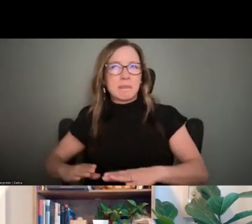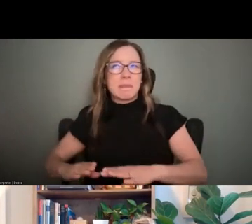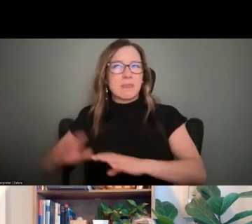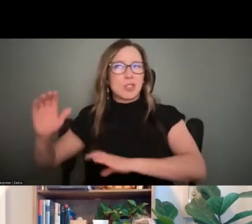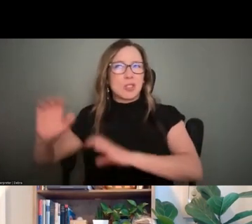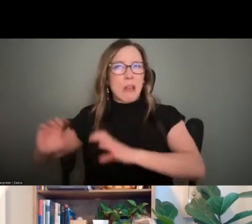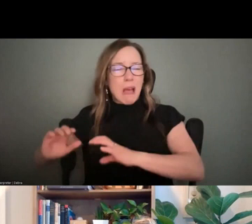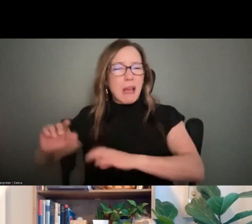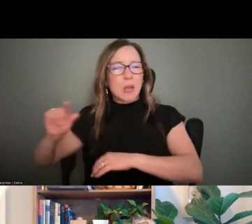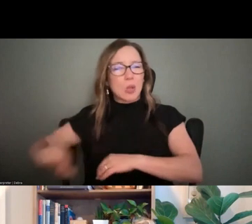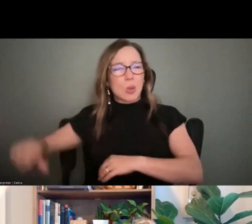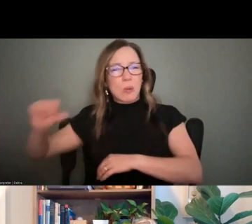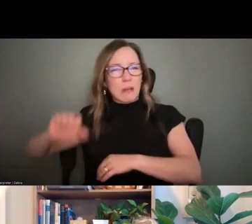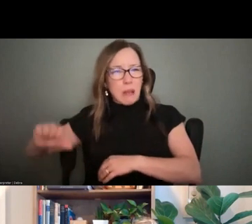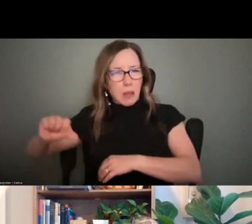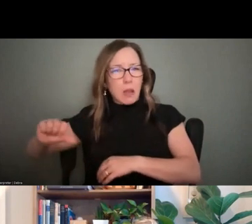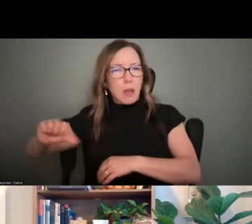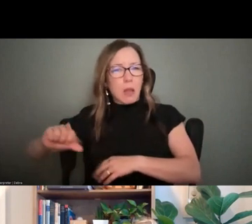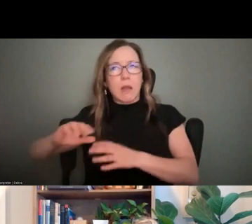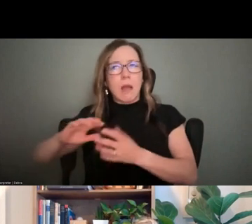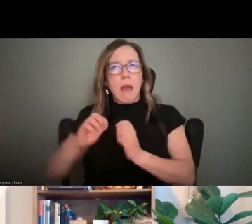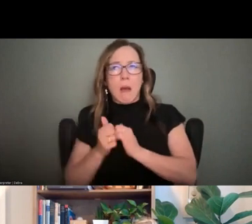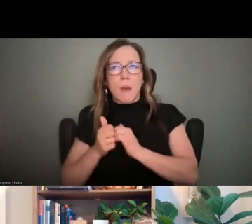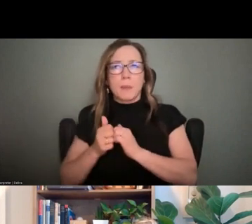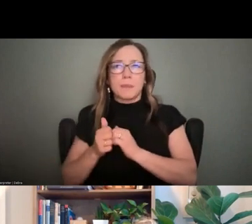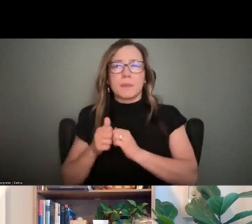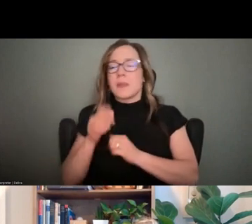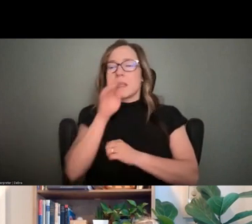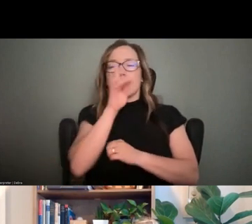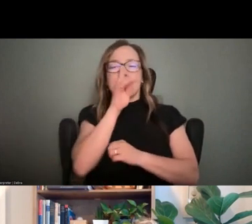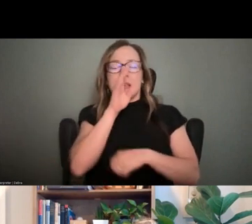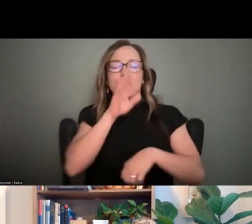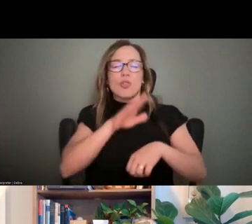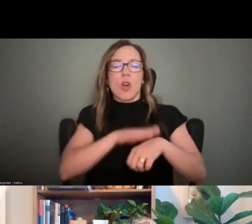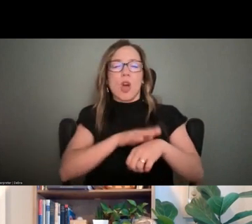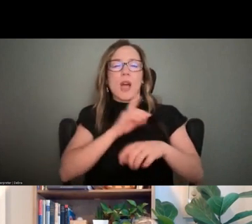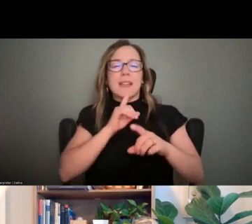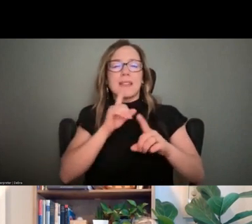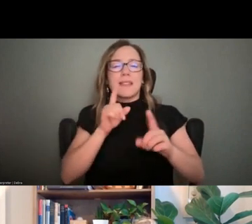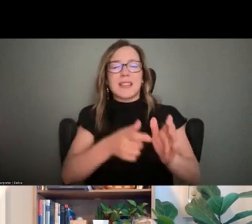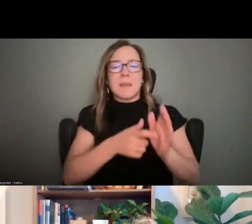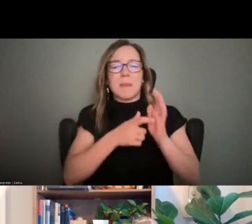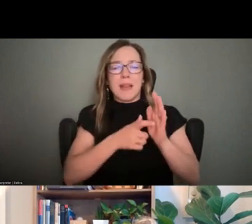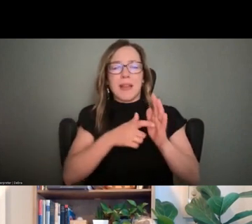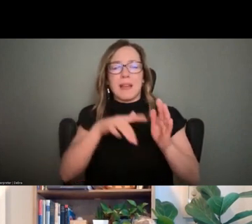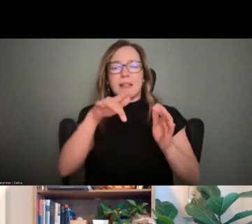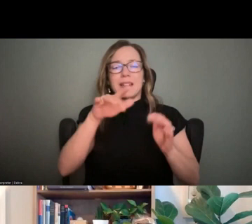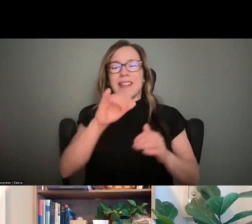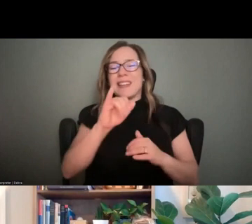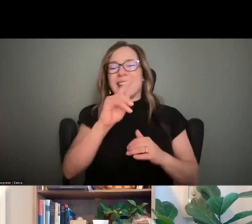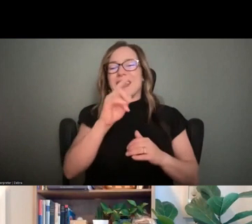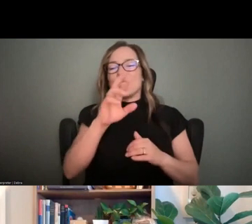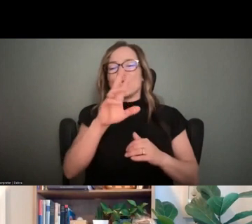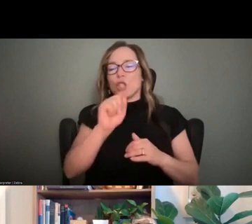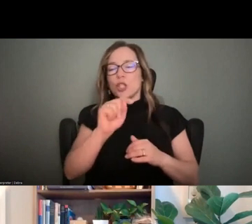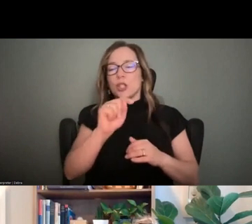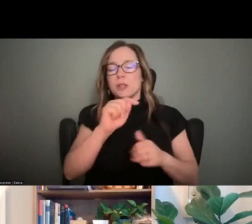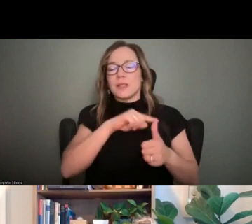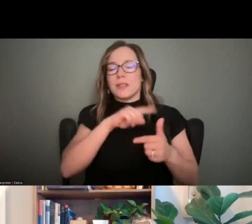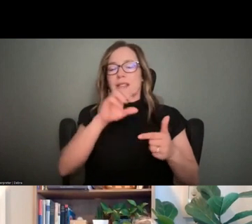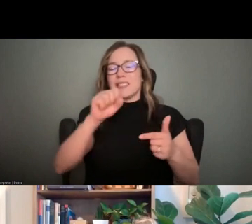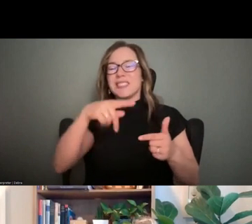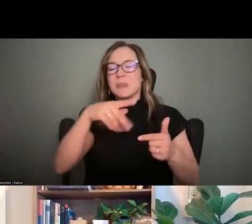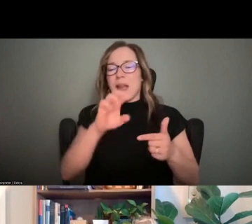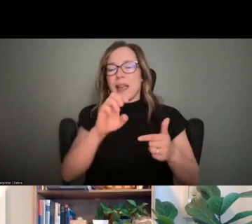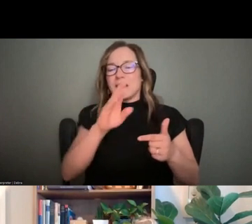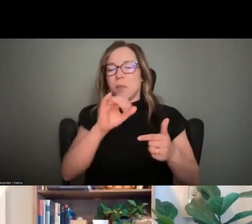or Q&A boxes, you can activate the Speech on Demand feature by pressing Insert, Spacebar, and then pressing the letter S